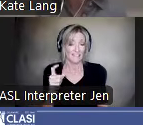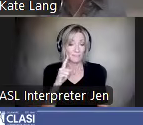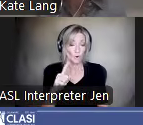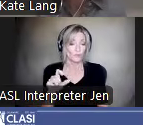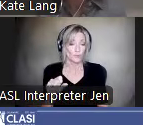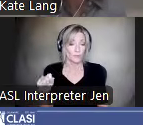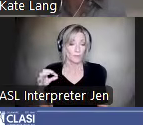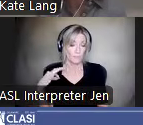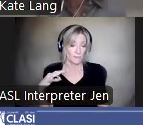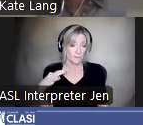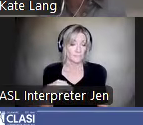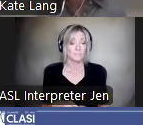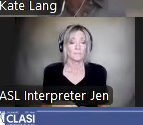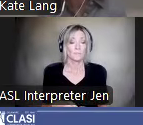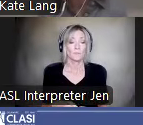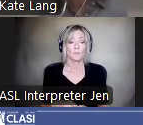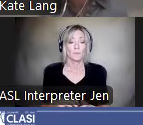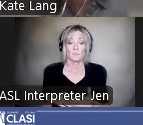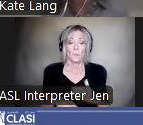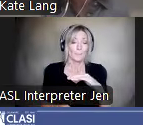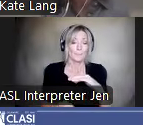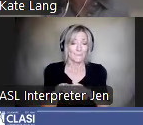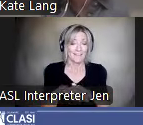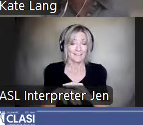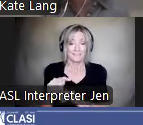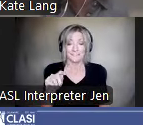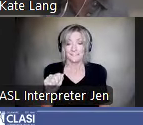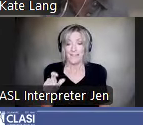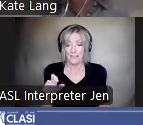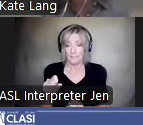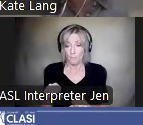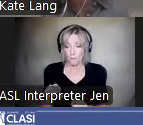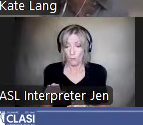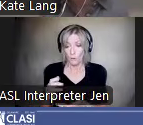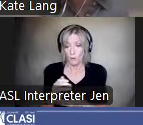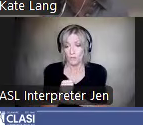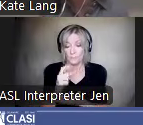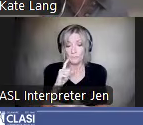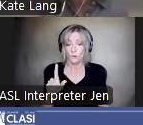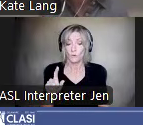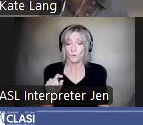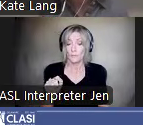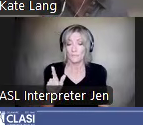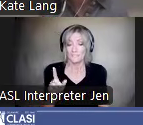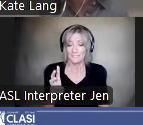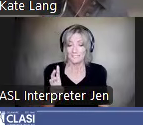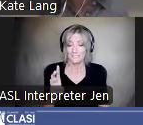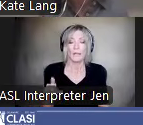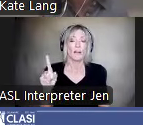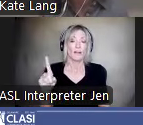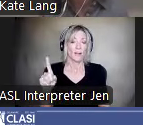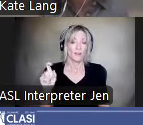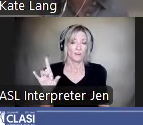Security benefits. So that maximum taxable earnings for 2026 is